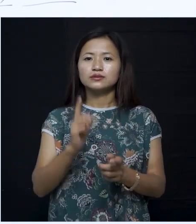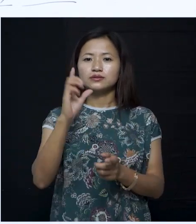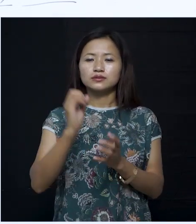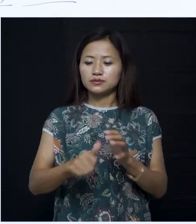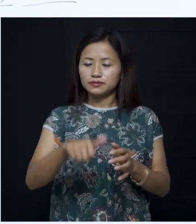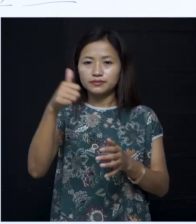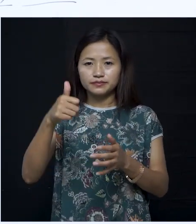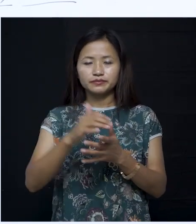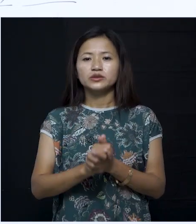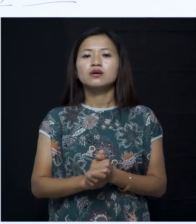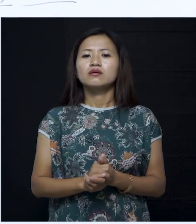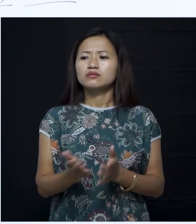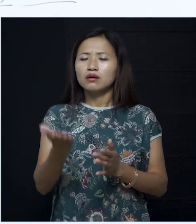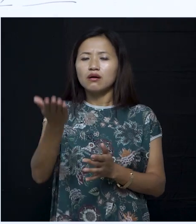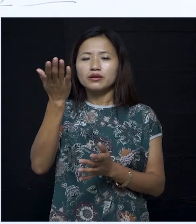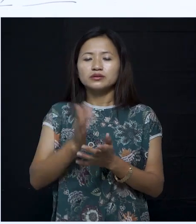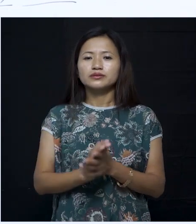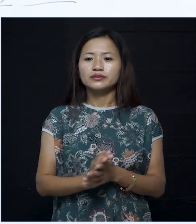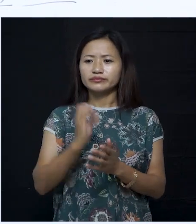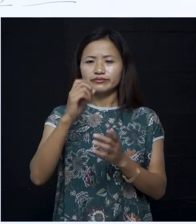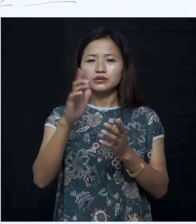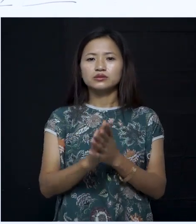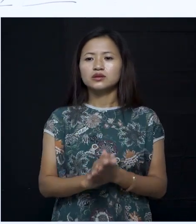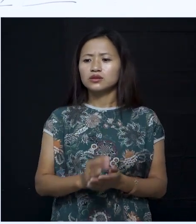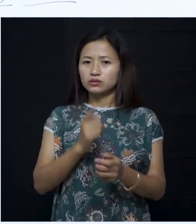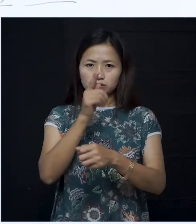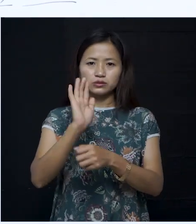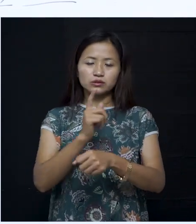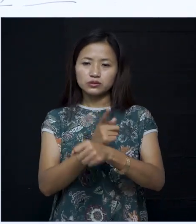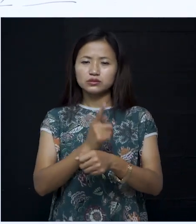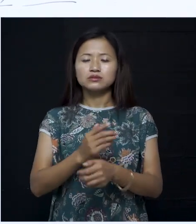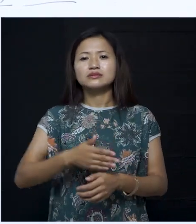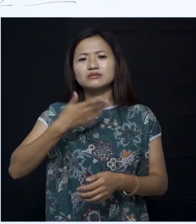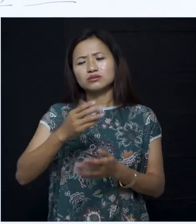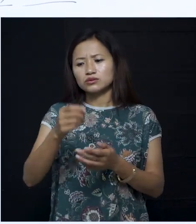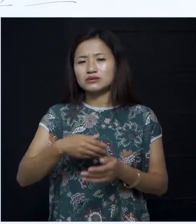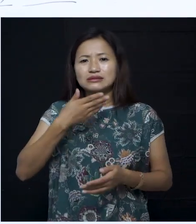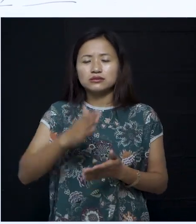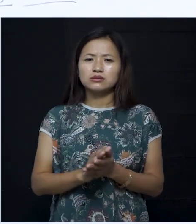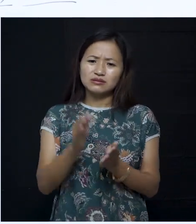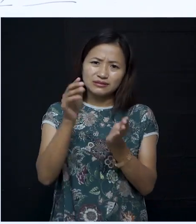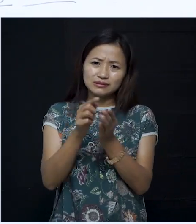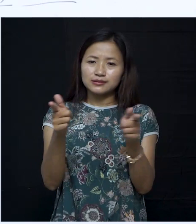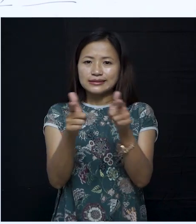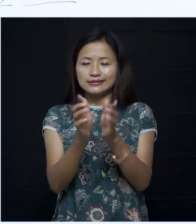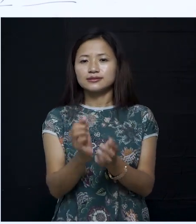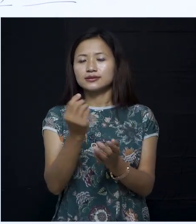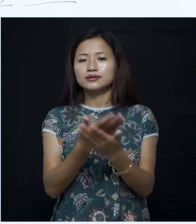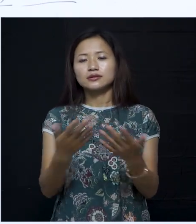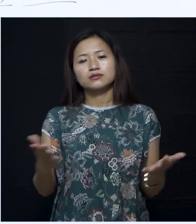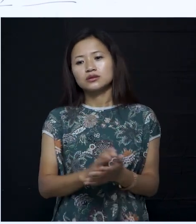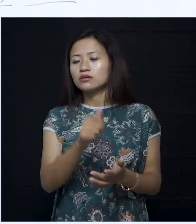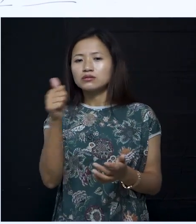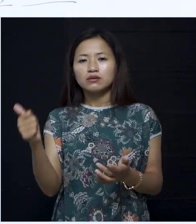higher classes, your teachers will not have enough time to dwell on these little things again, because you have other courses to be